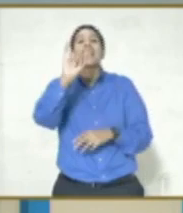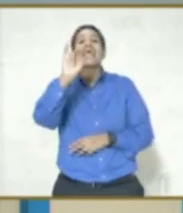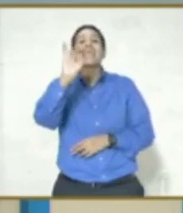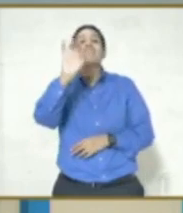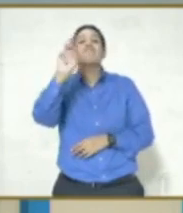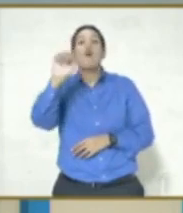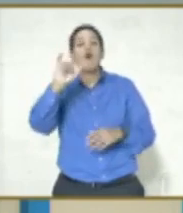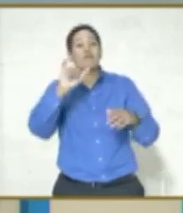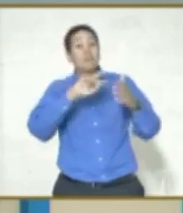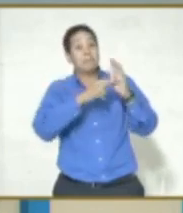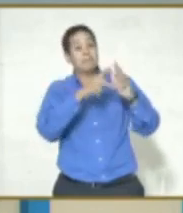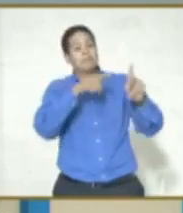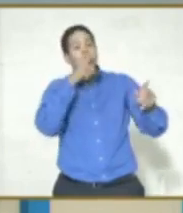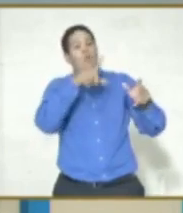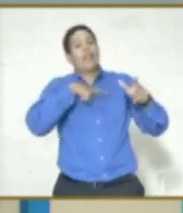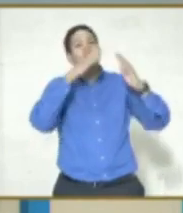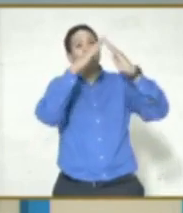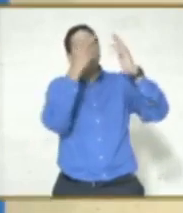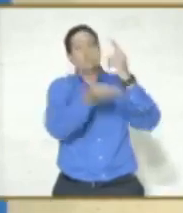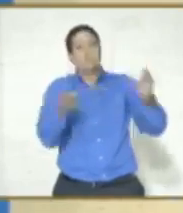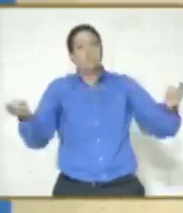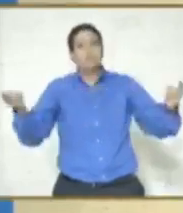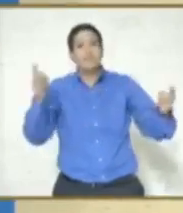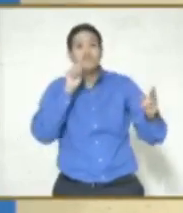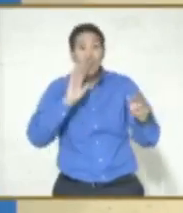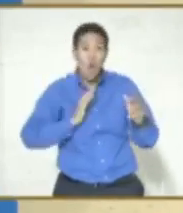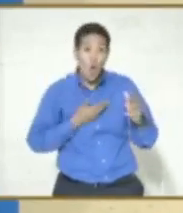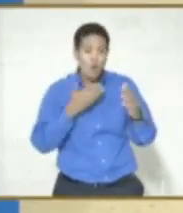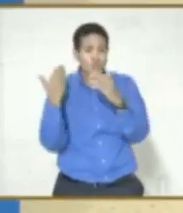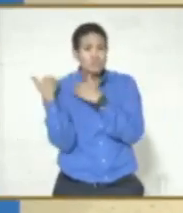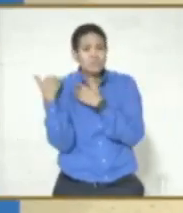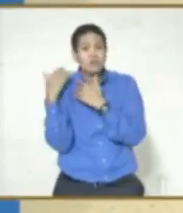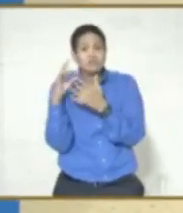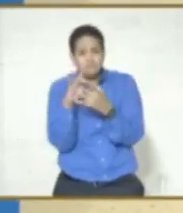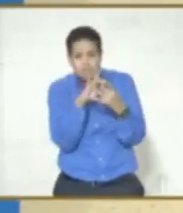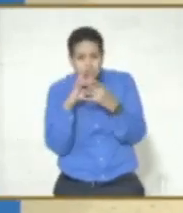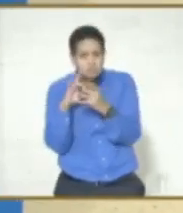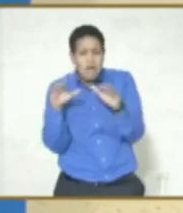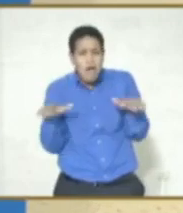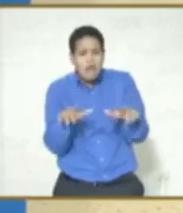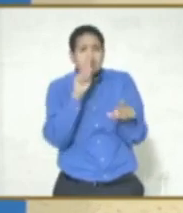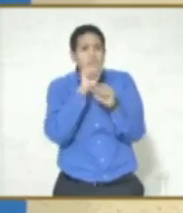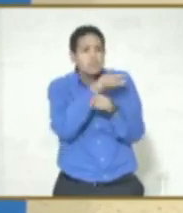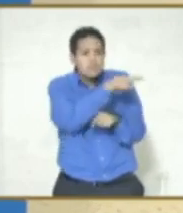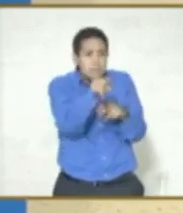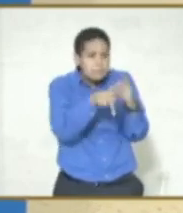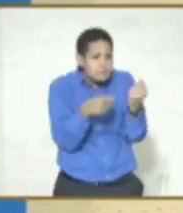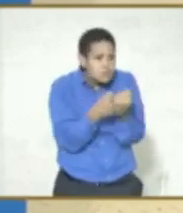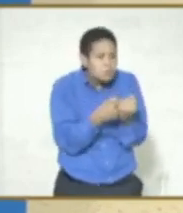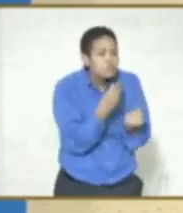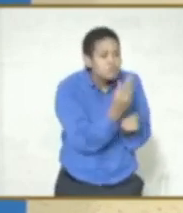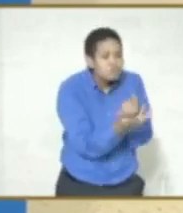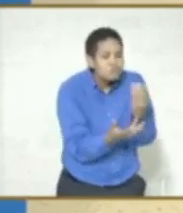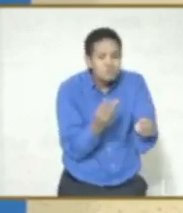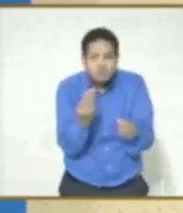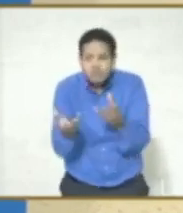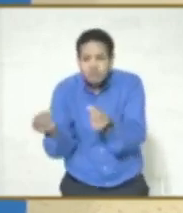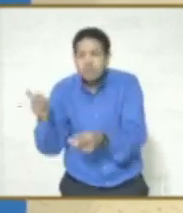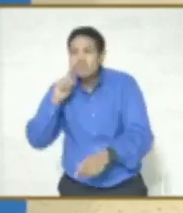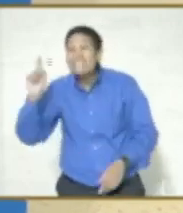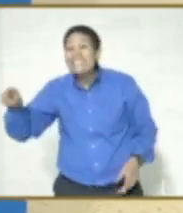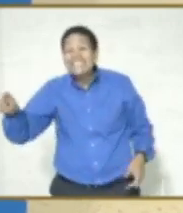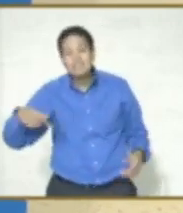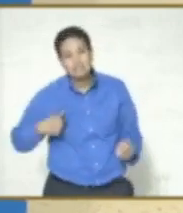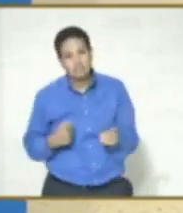thrust now is to coordinate all the activities to ensure that these persons are receiving the assistance that they are in need